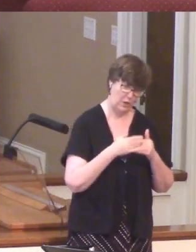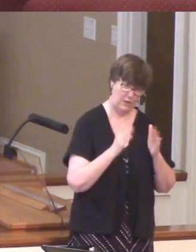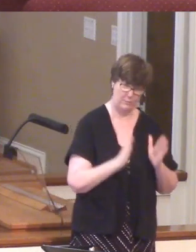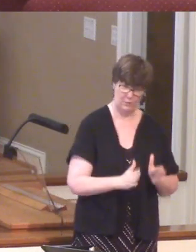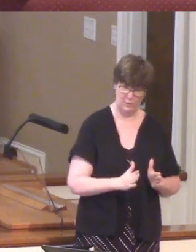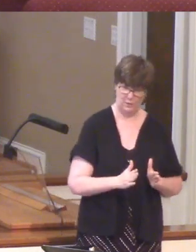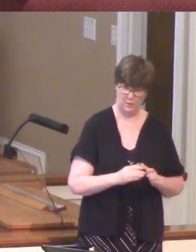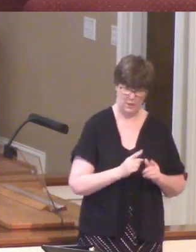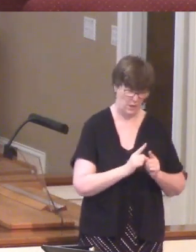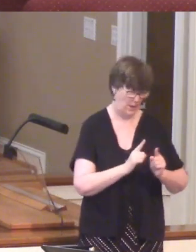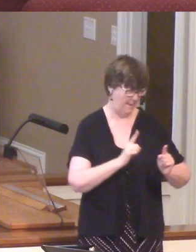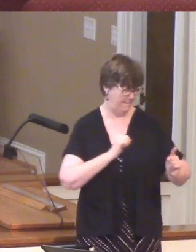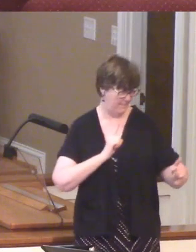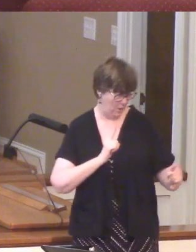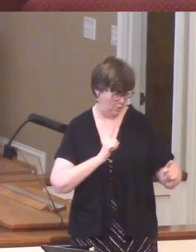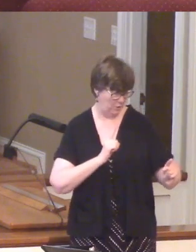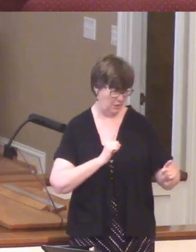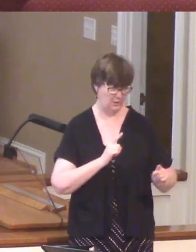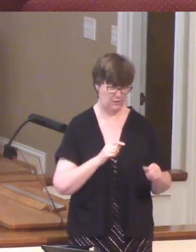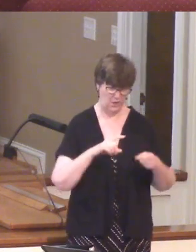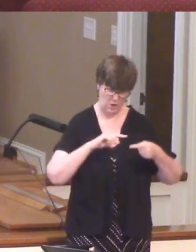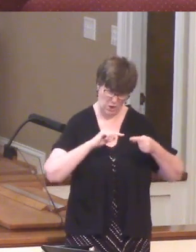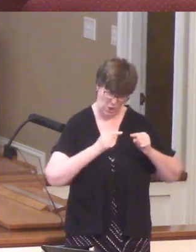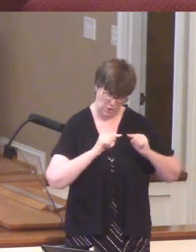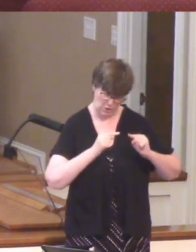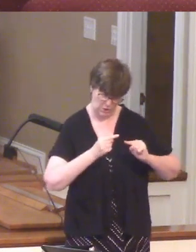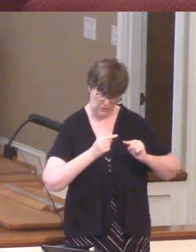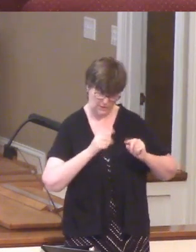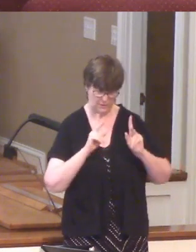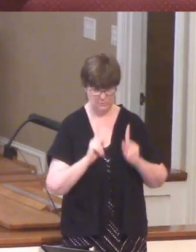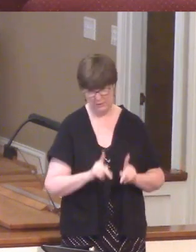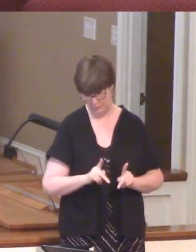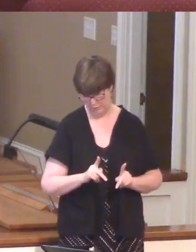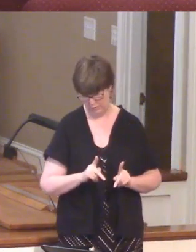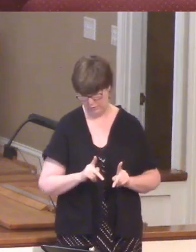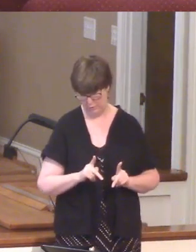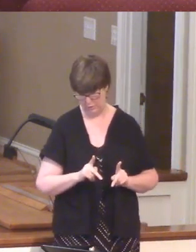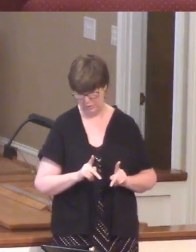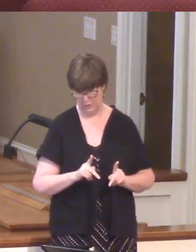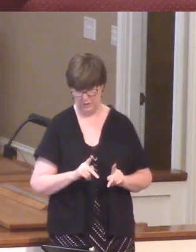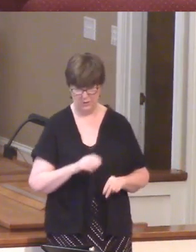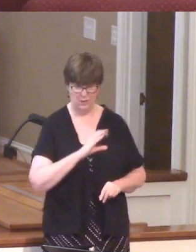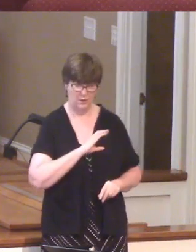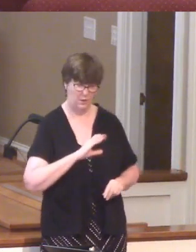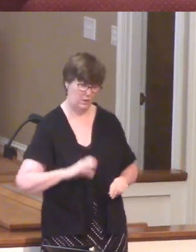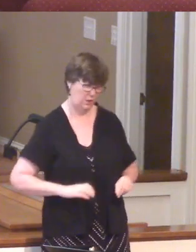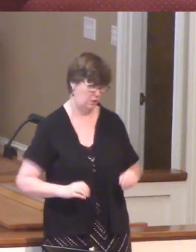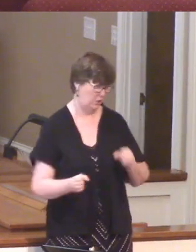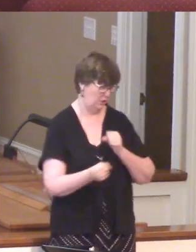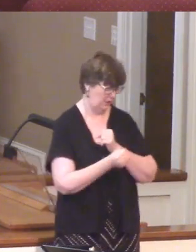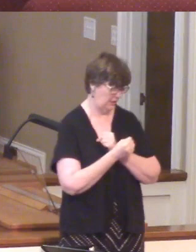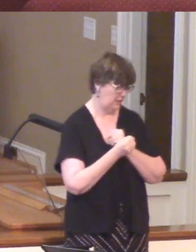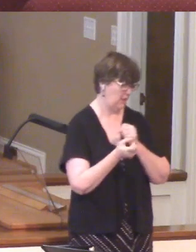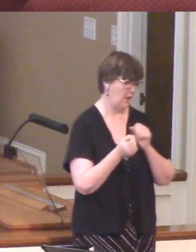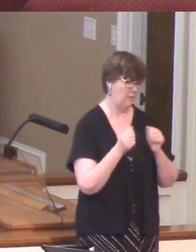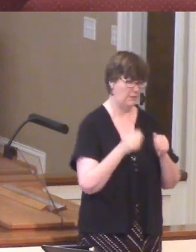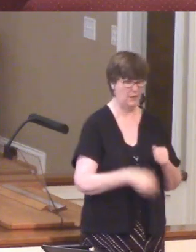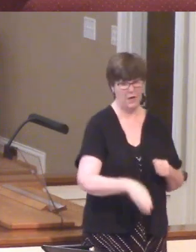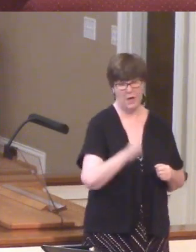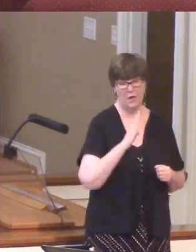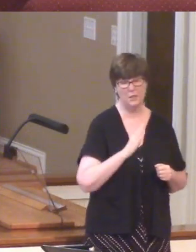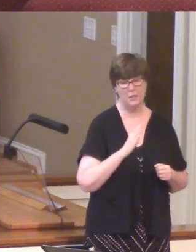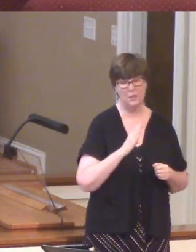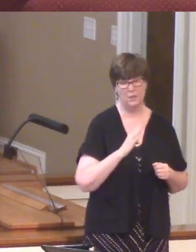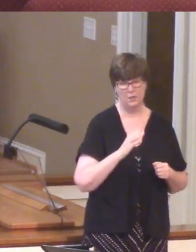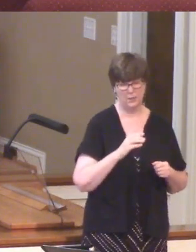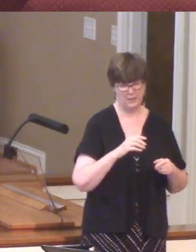polarized, confused, hurting, and angry society needs Christians who love God enough to be